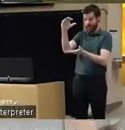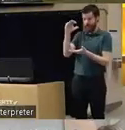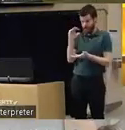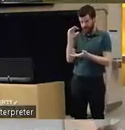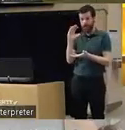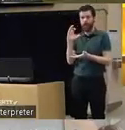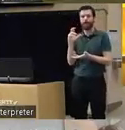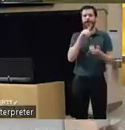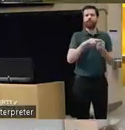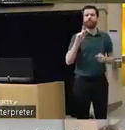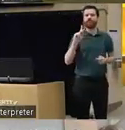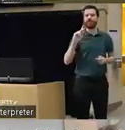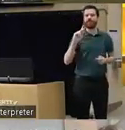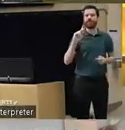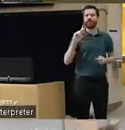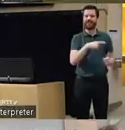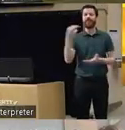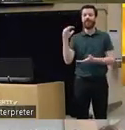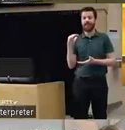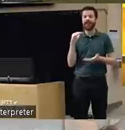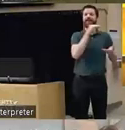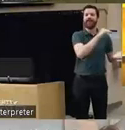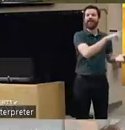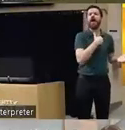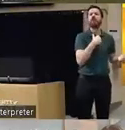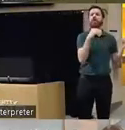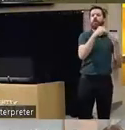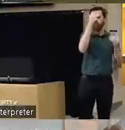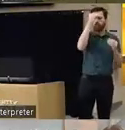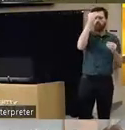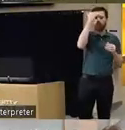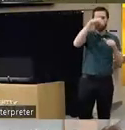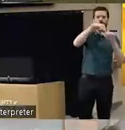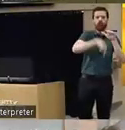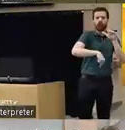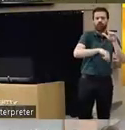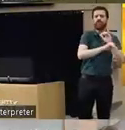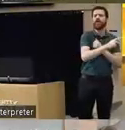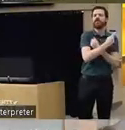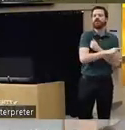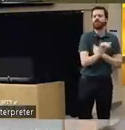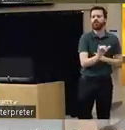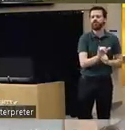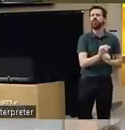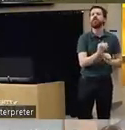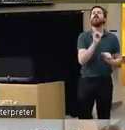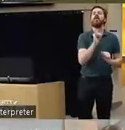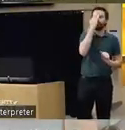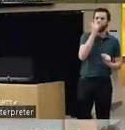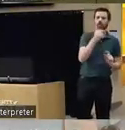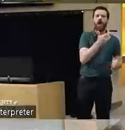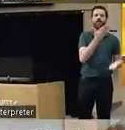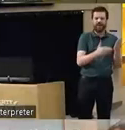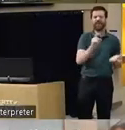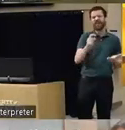PCP, who then hopefully has more depth of understanding of the patient and why they may be